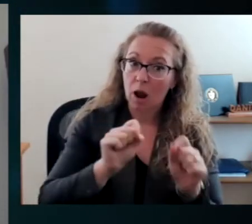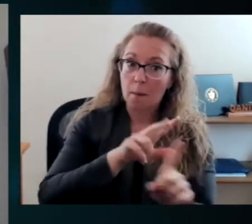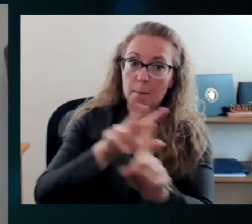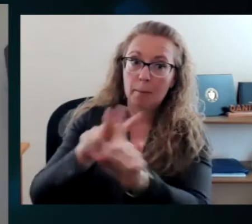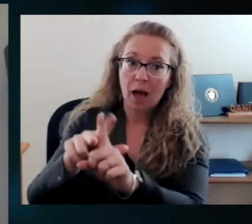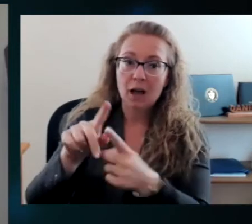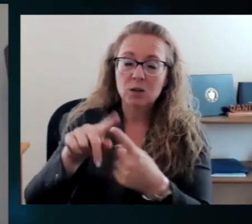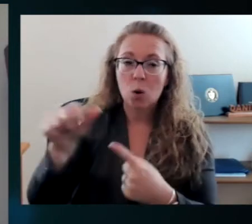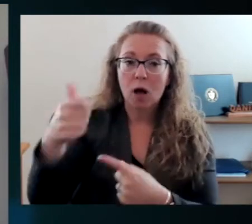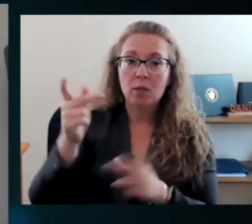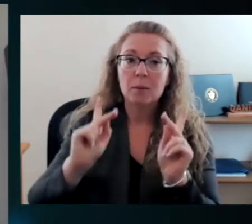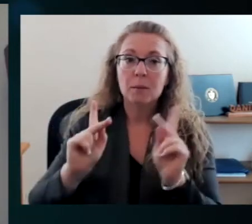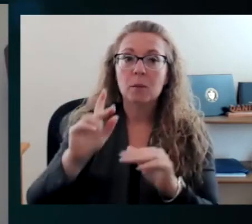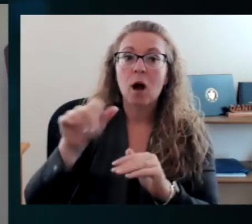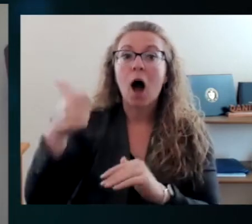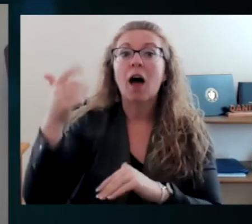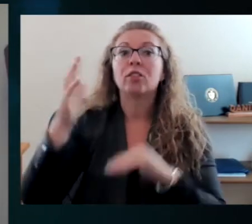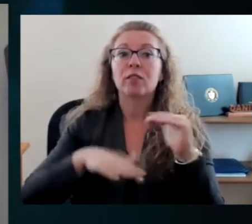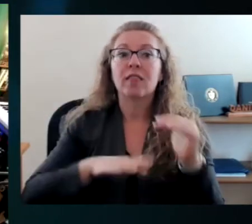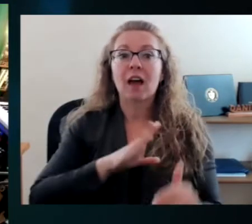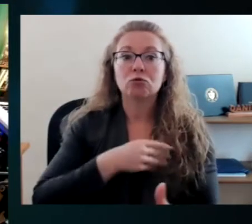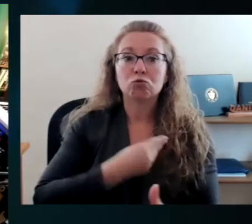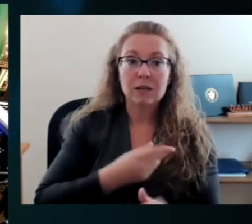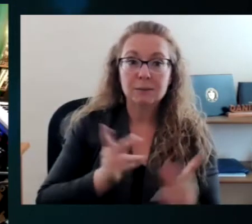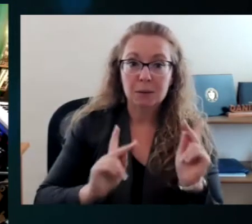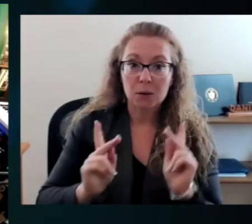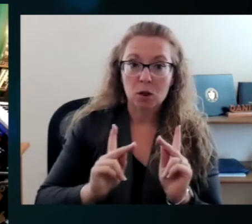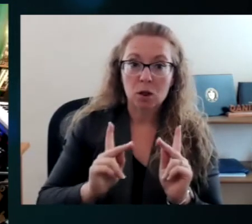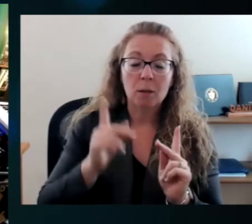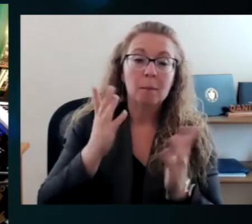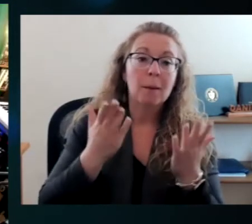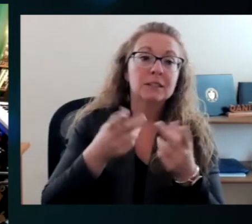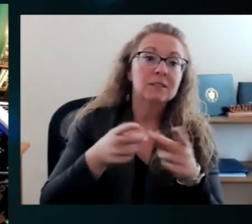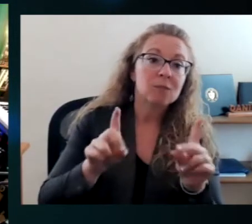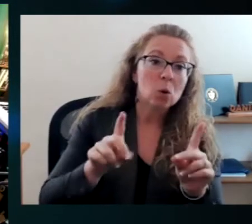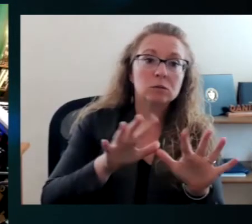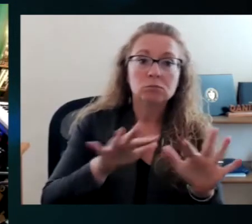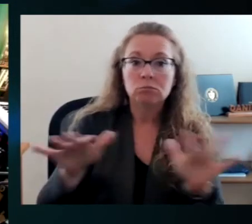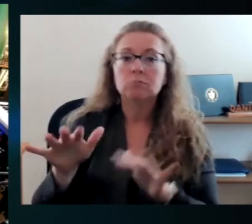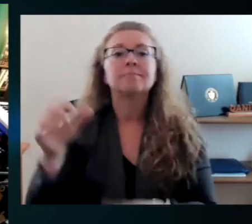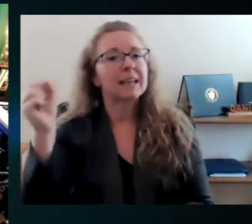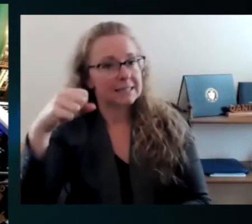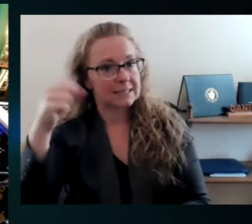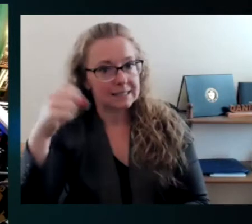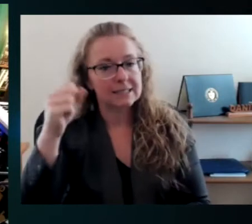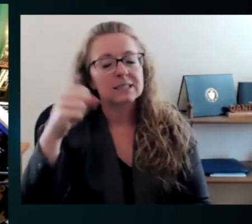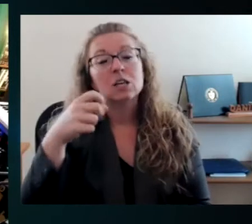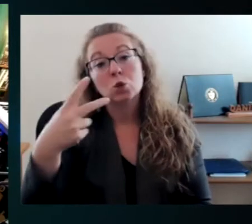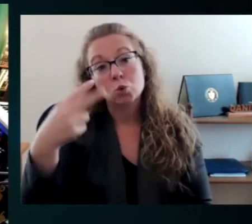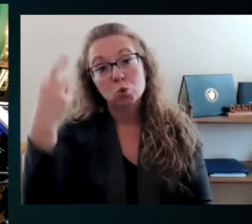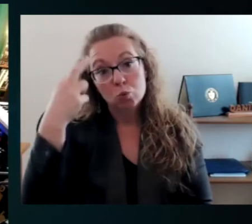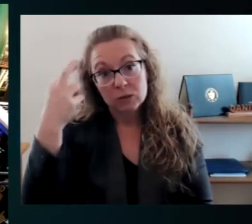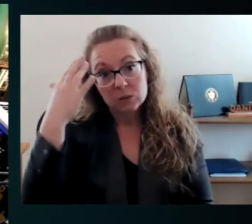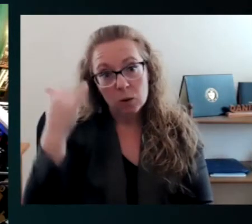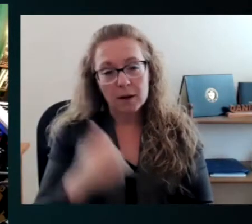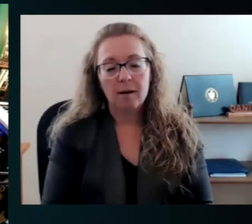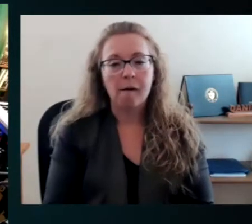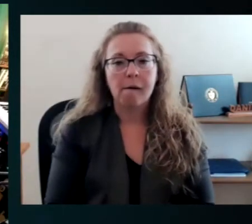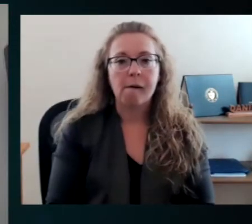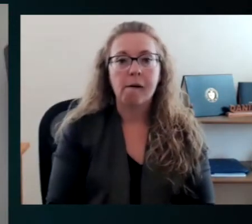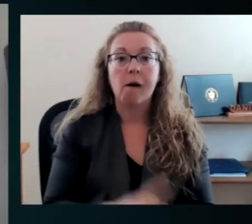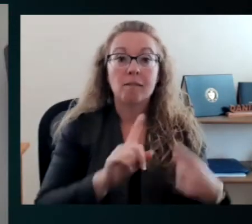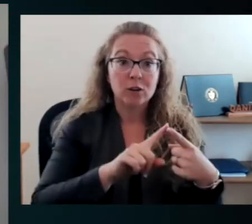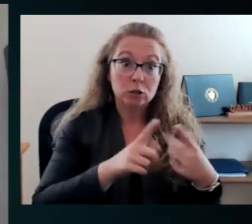who have changed their names due to divorce, Yes. marriage, whatever. Yes, and there's two reasons for this. The first is that it's the right thing to